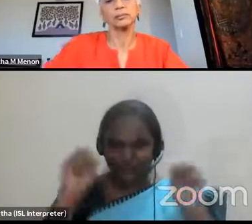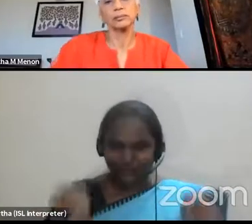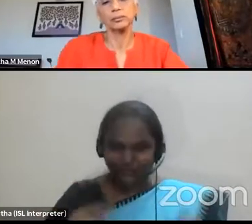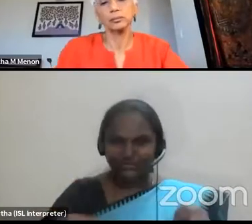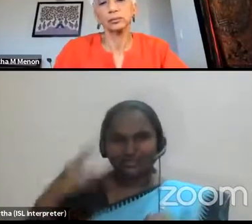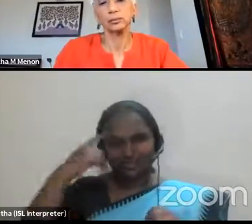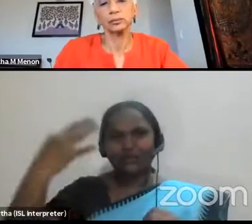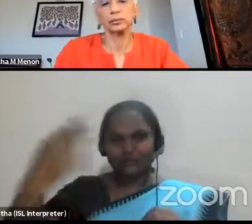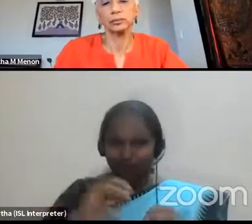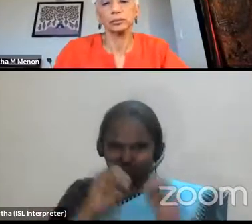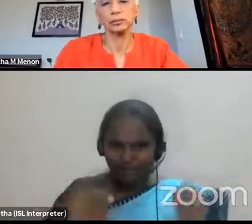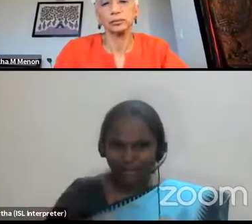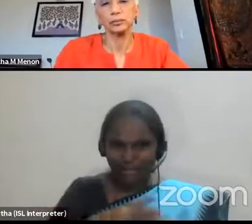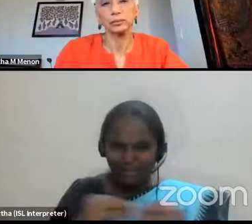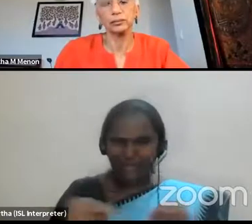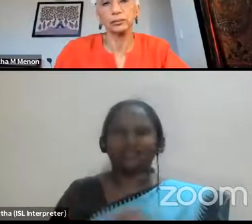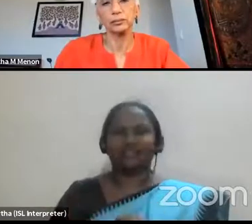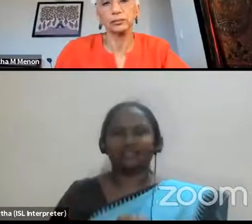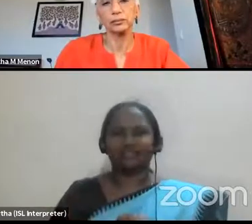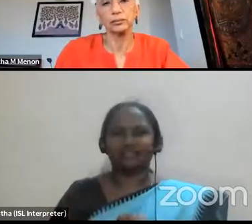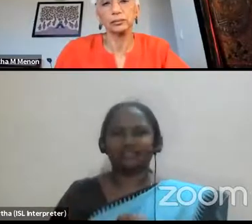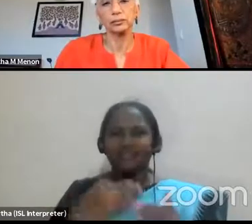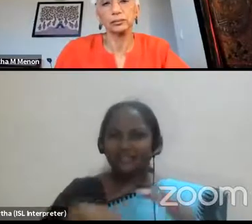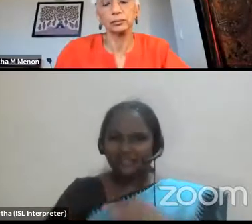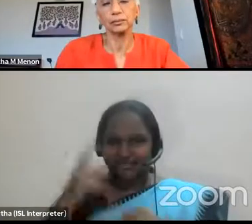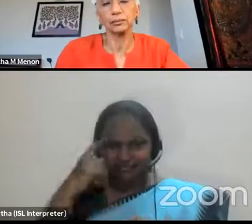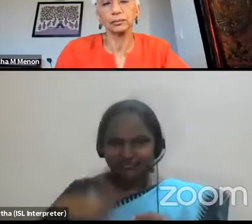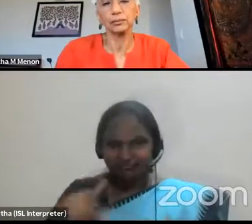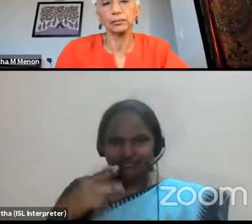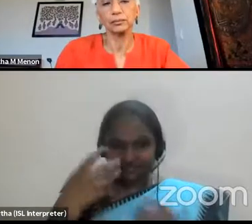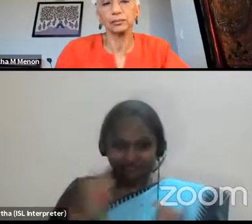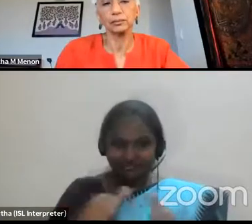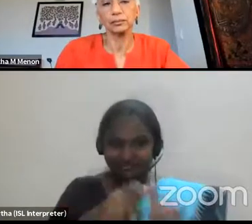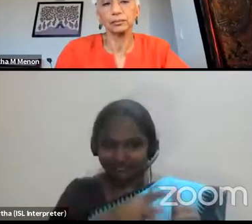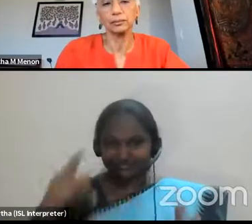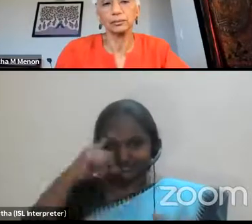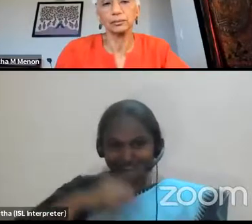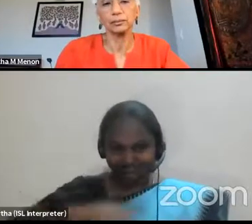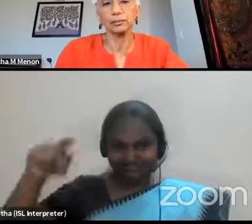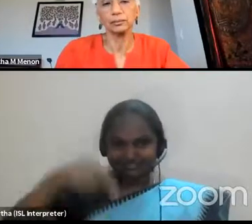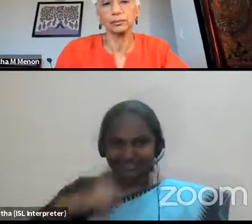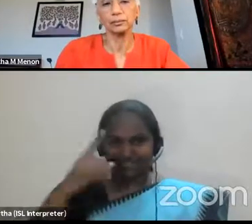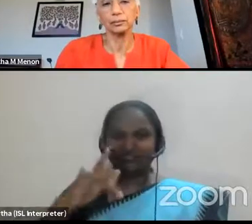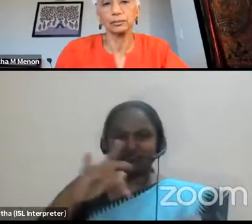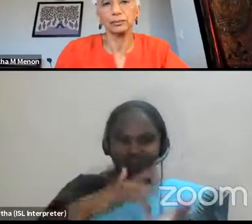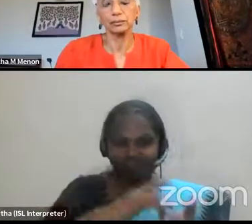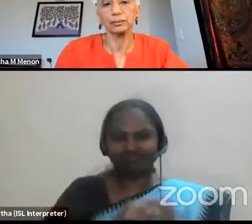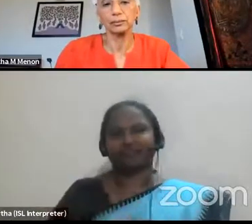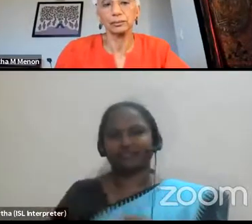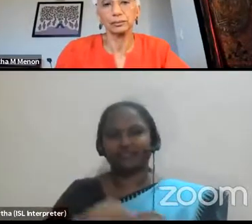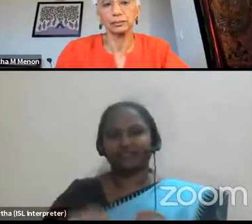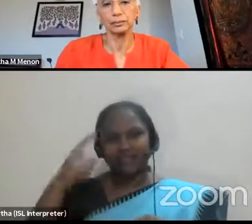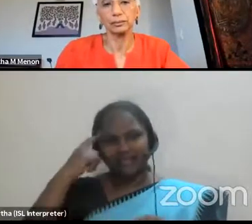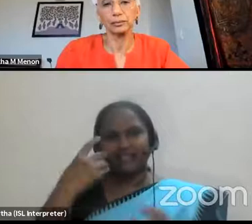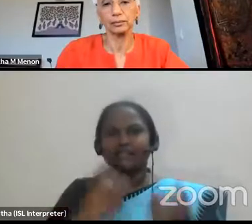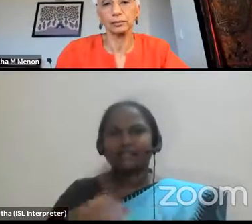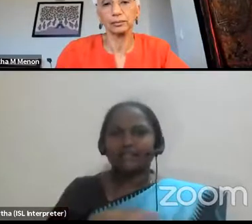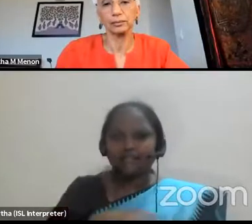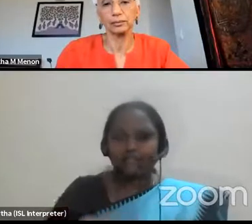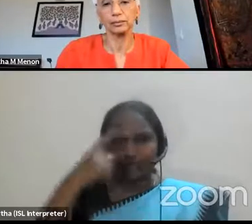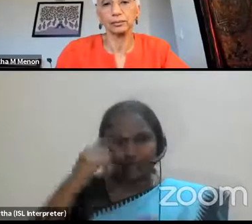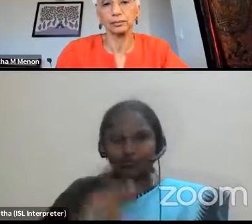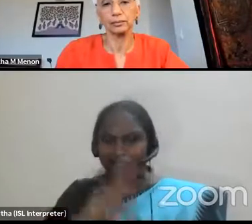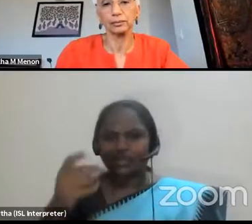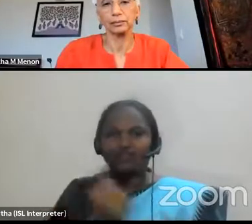their new museum here in Bangalore. And under your stewardship, Accenture in India has actually strengthened its position as an innovation engine and created value